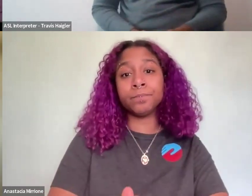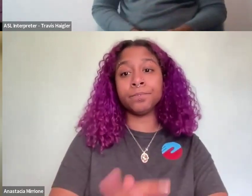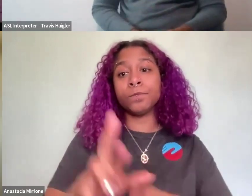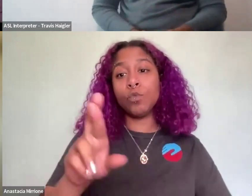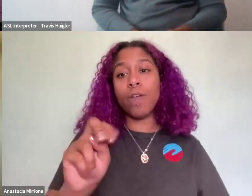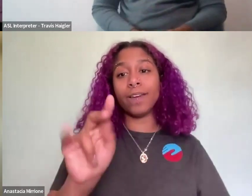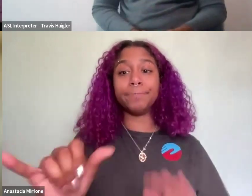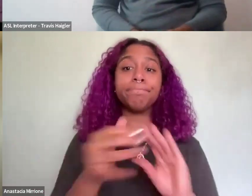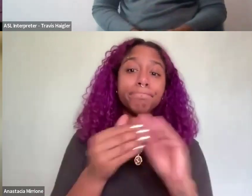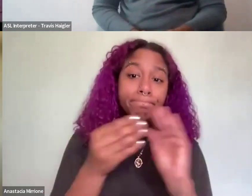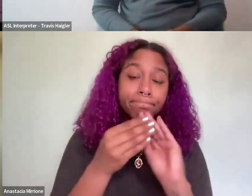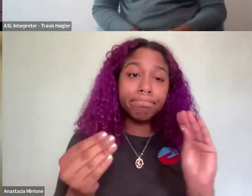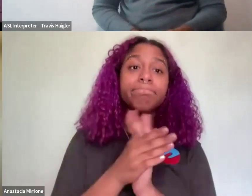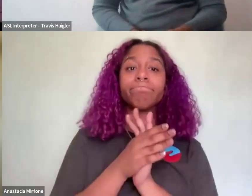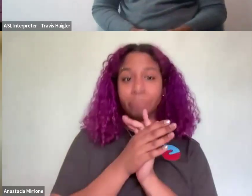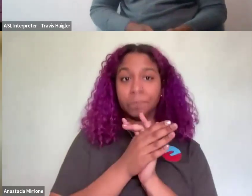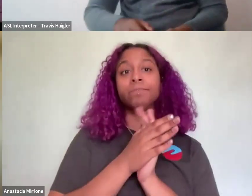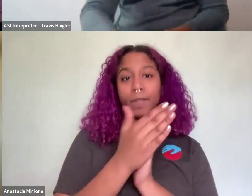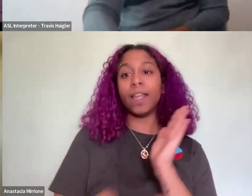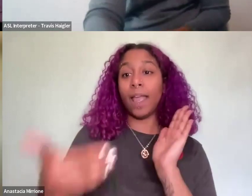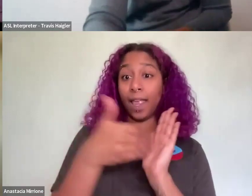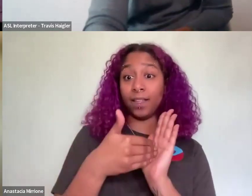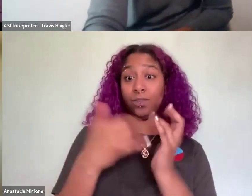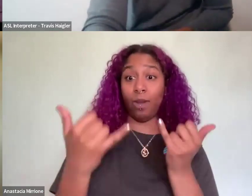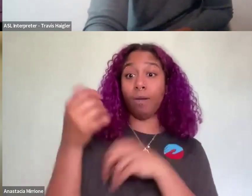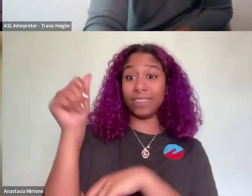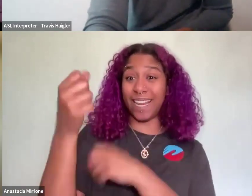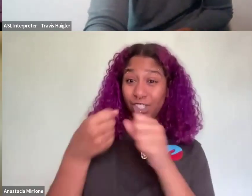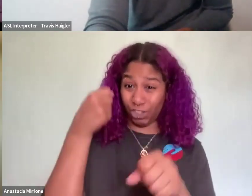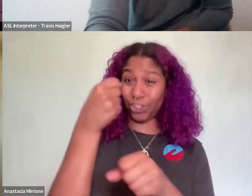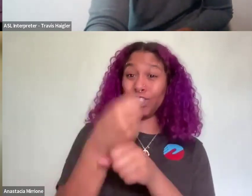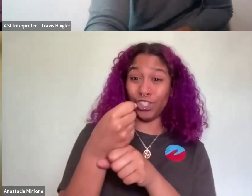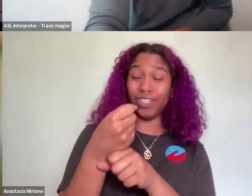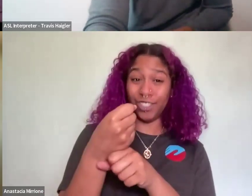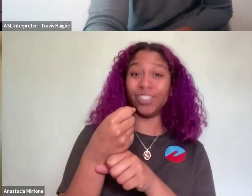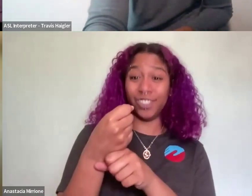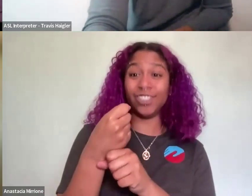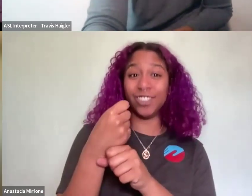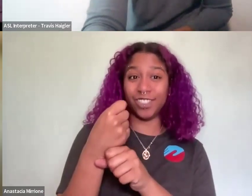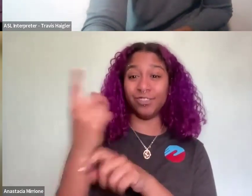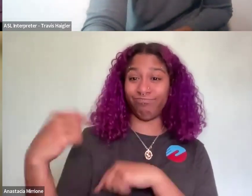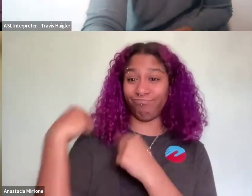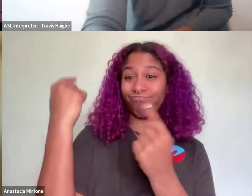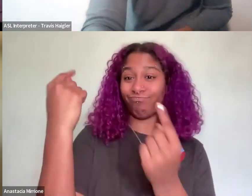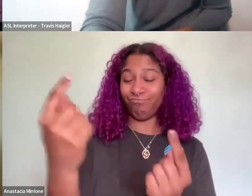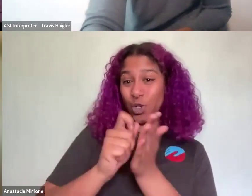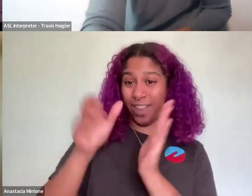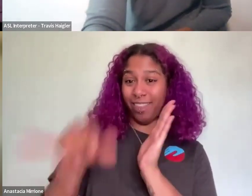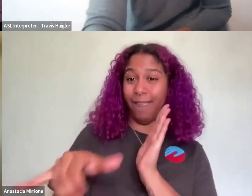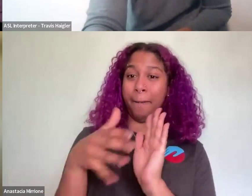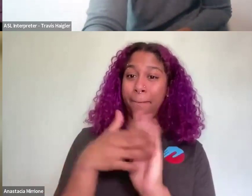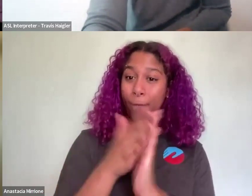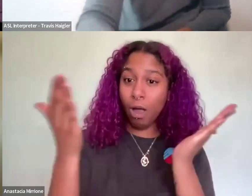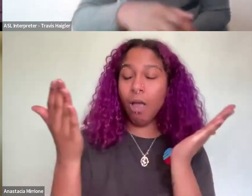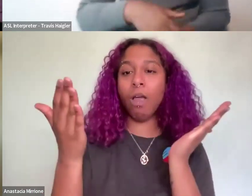And so, yeah, again, it's been 10 years, which is a long time ago to kind of recall a book, but I think this book has